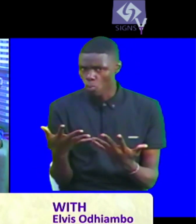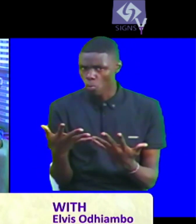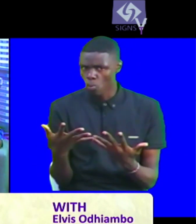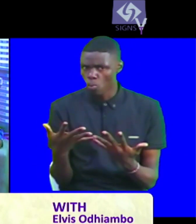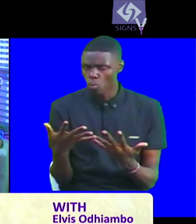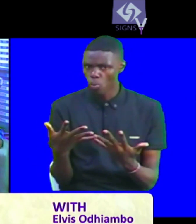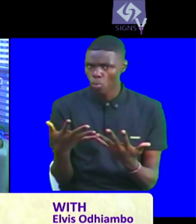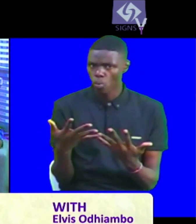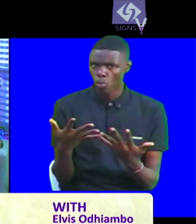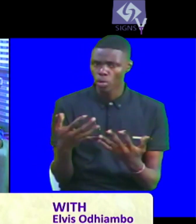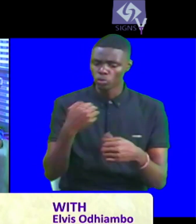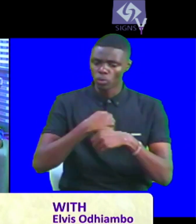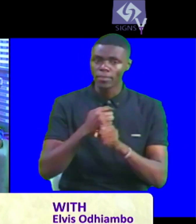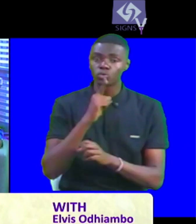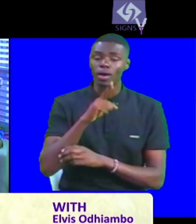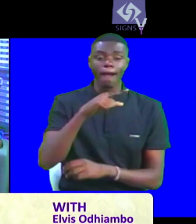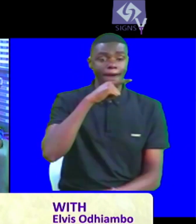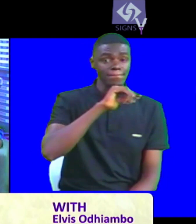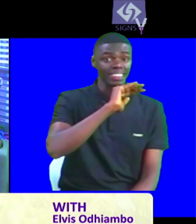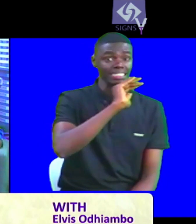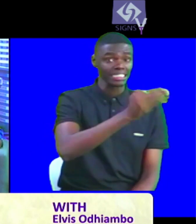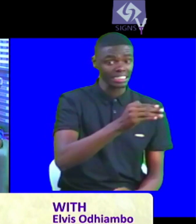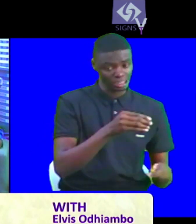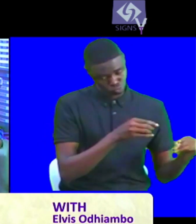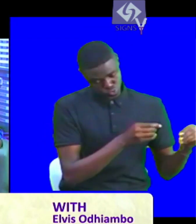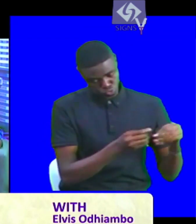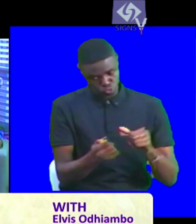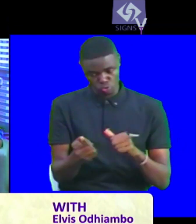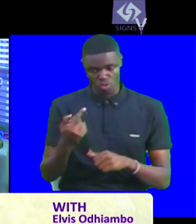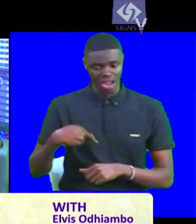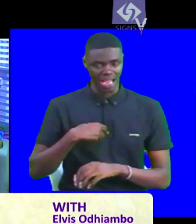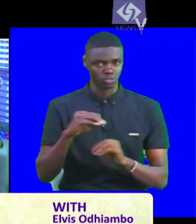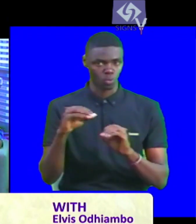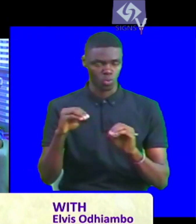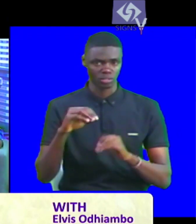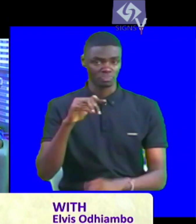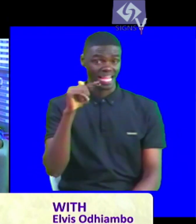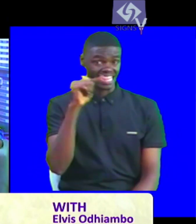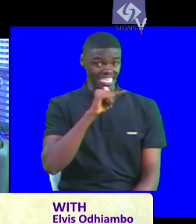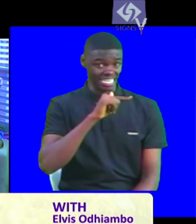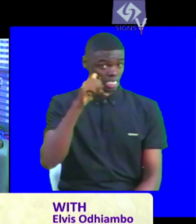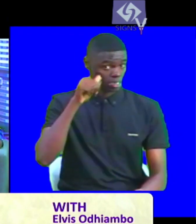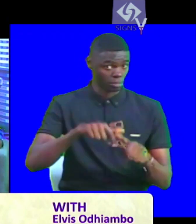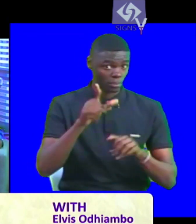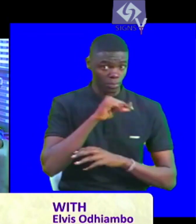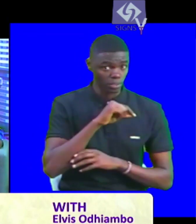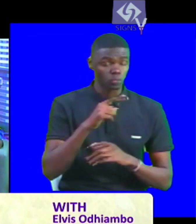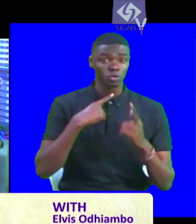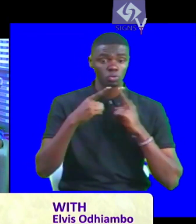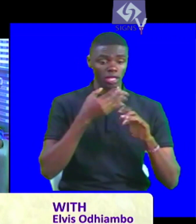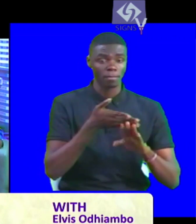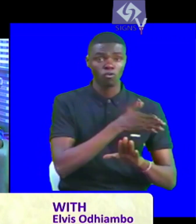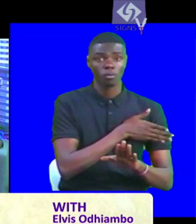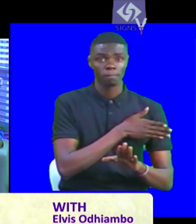to to make sure Manchester City hajaweza kufunga. Kumbuka of course threat venye umesema, vilikuwa tunaongea hapo